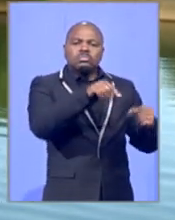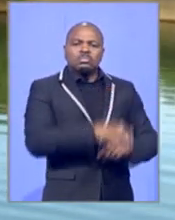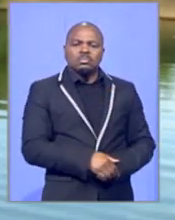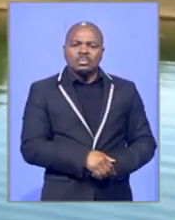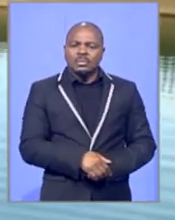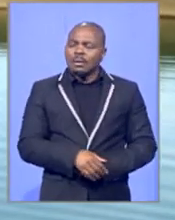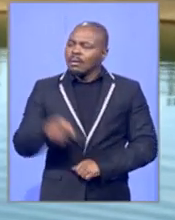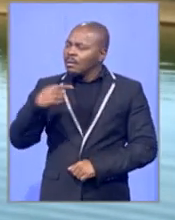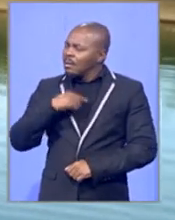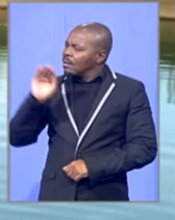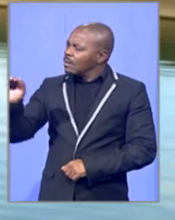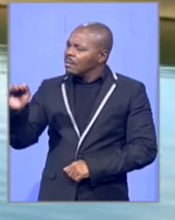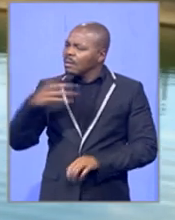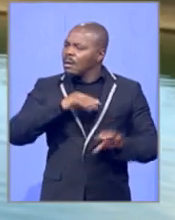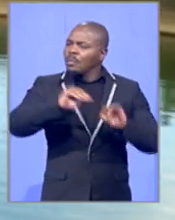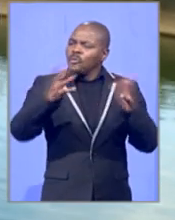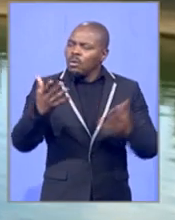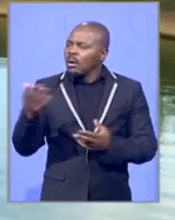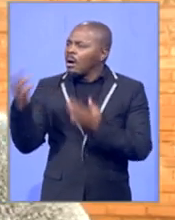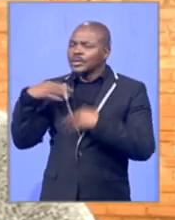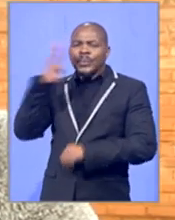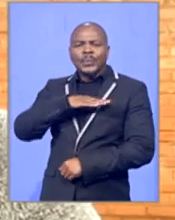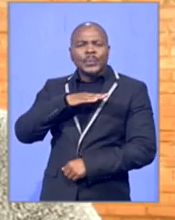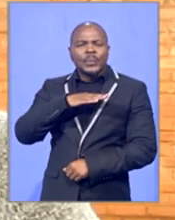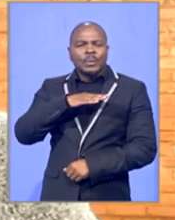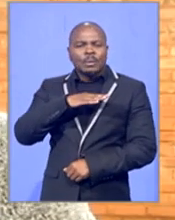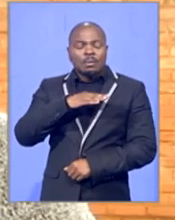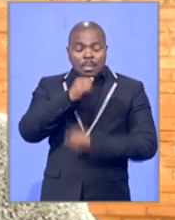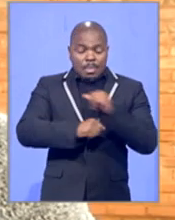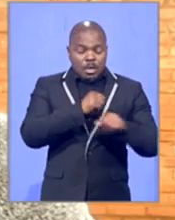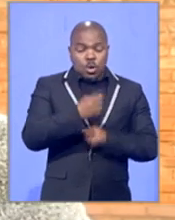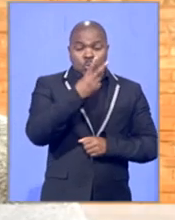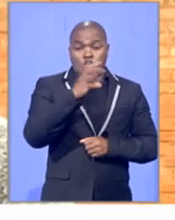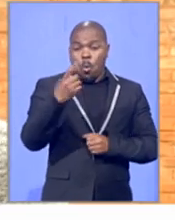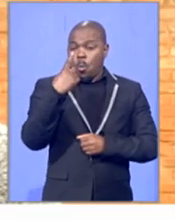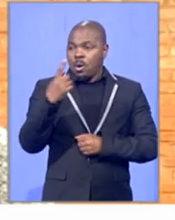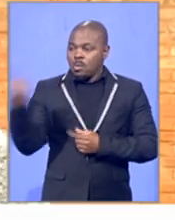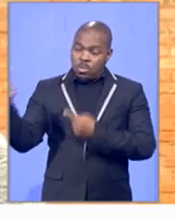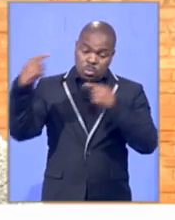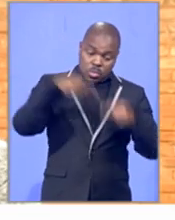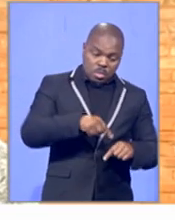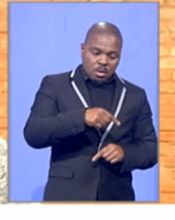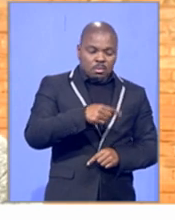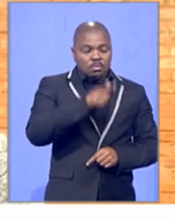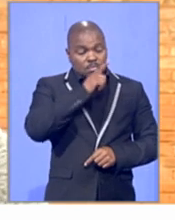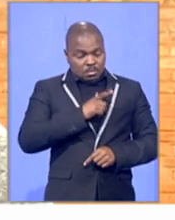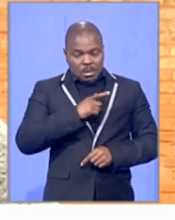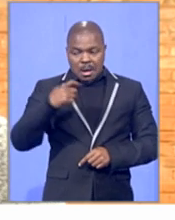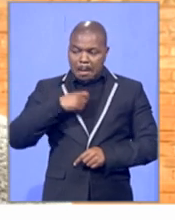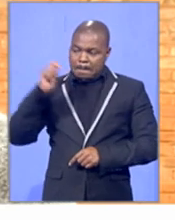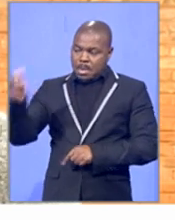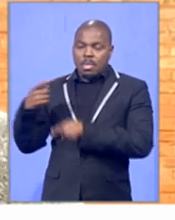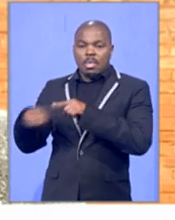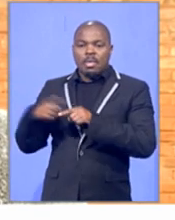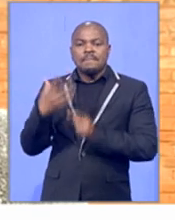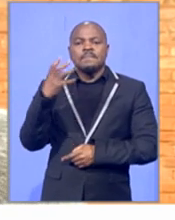garabo a re fe yona ya gore re tswe re ye kae. E ya fita ka 2001 a thoma gore re patela 50 rand. O do